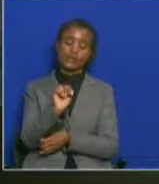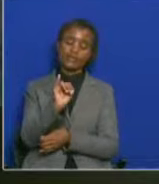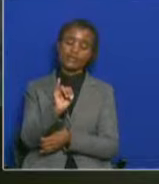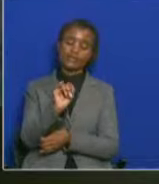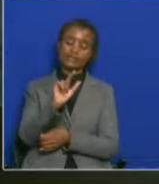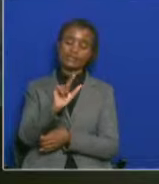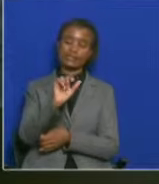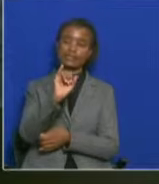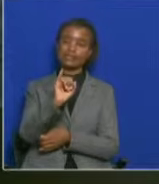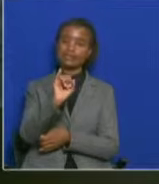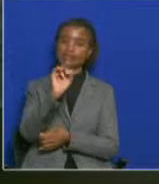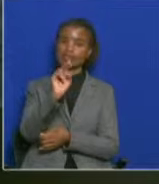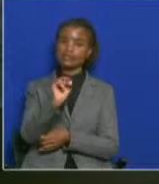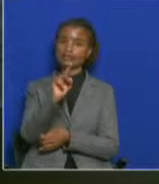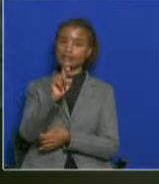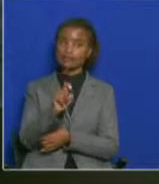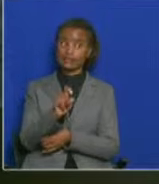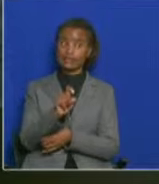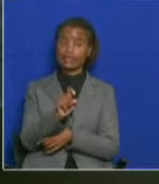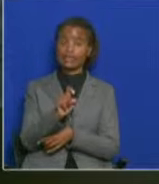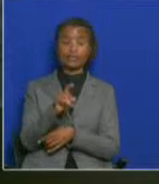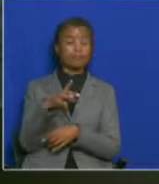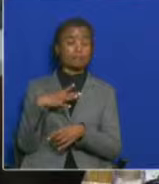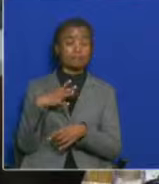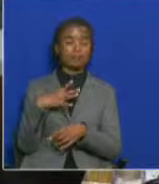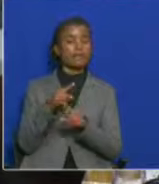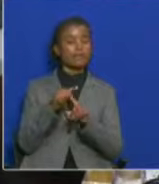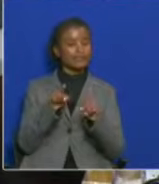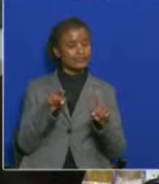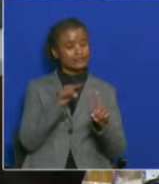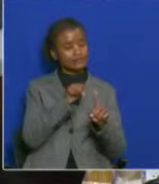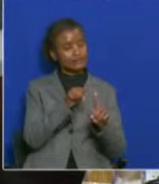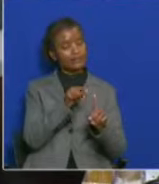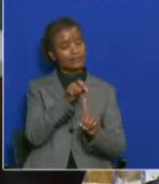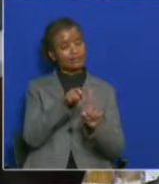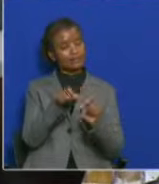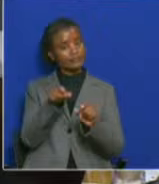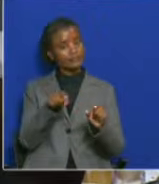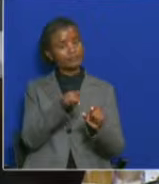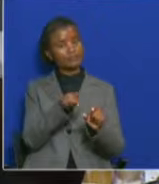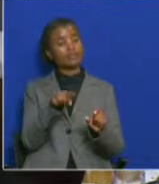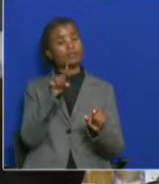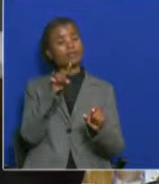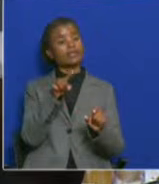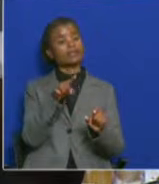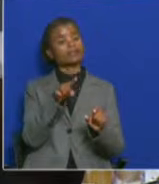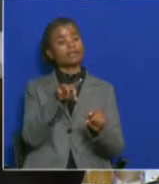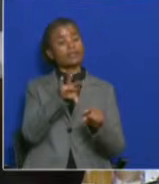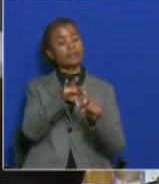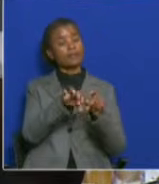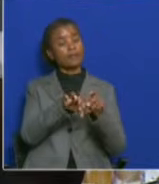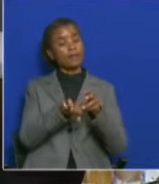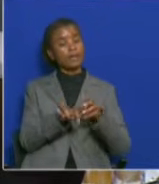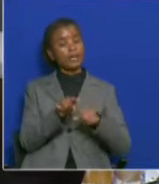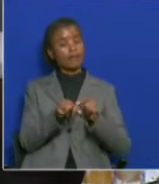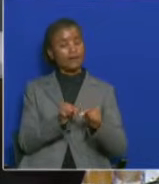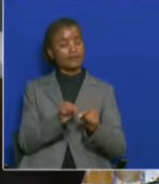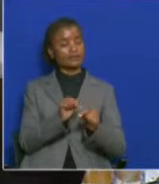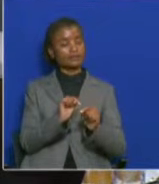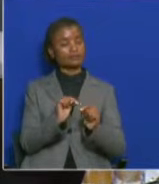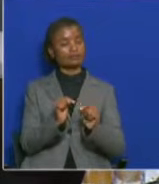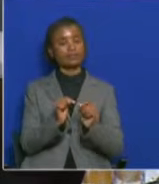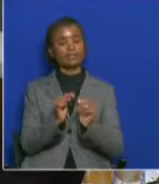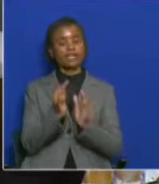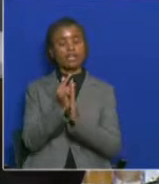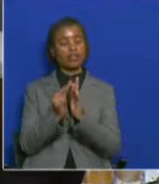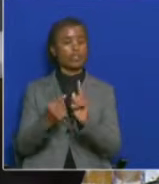So it relates both to findings against Carney Links of illegal tobacco trading, not based